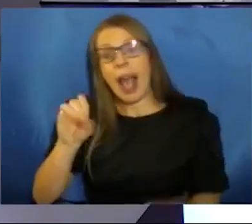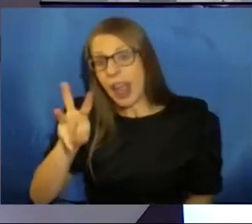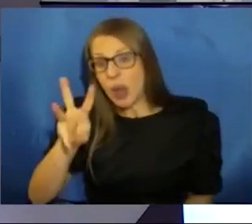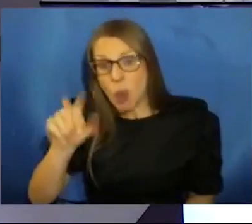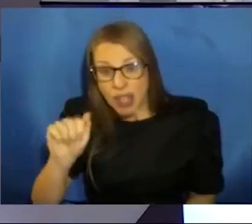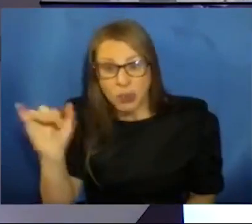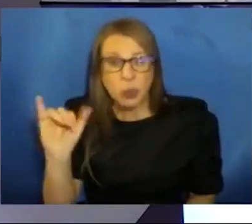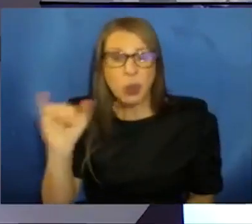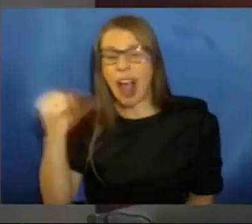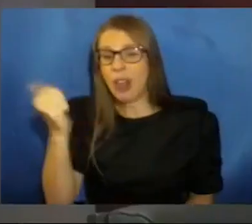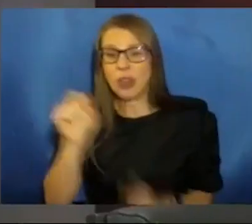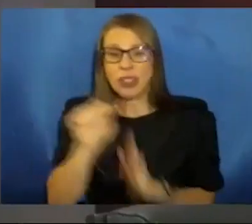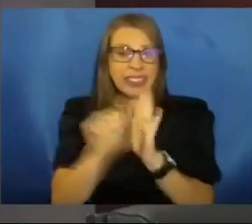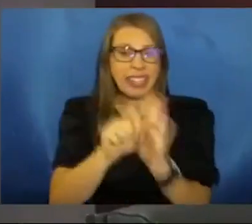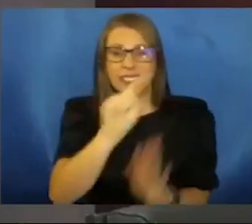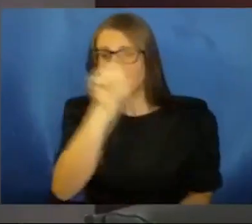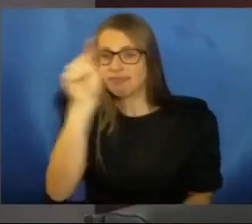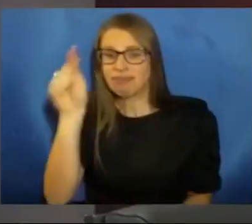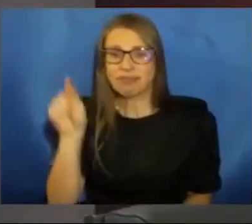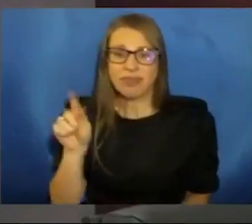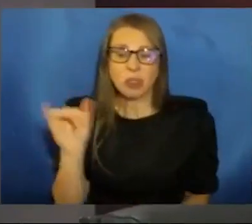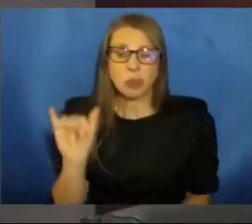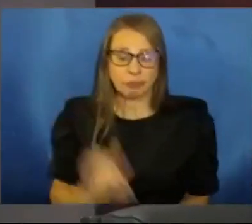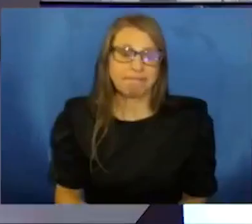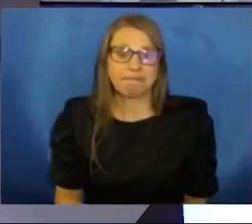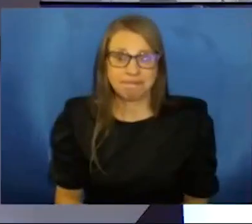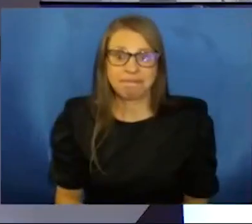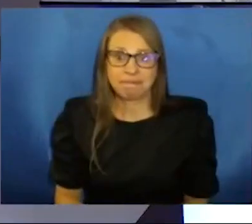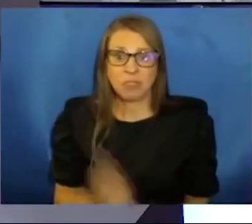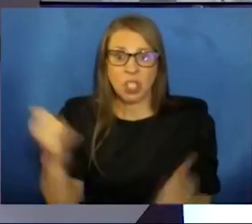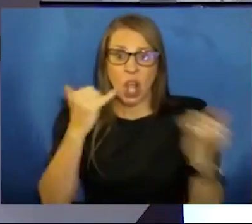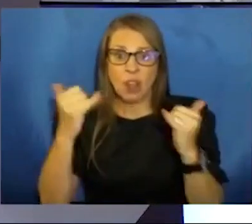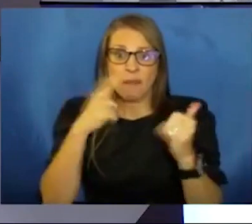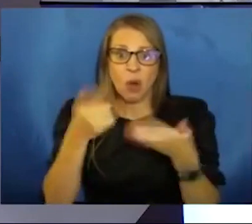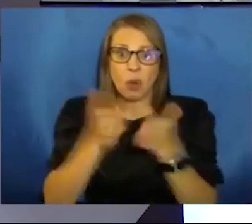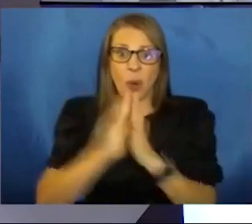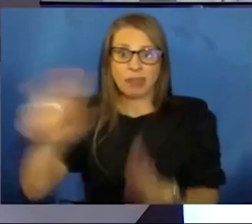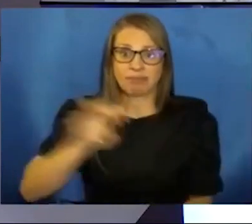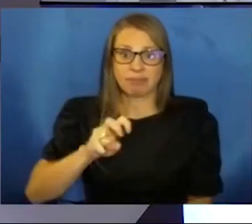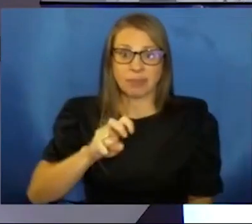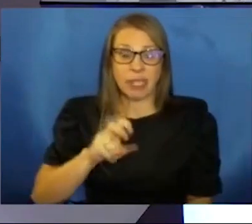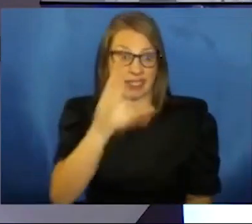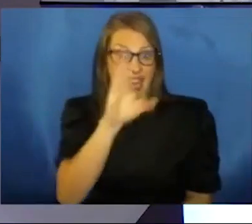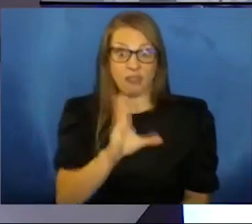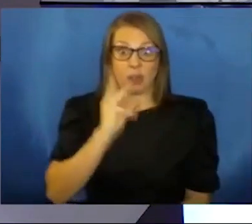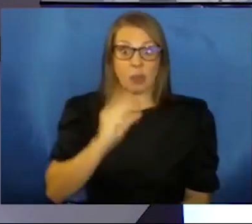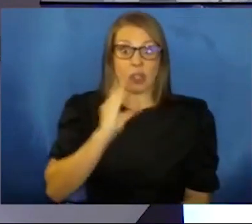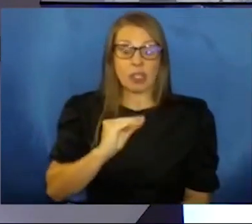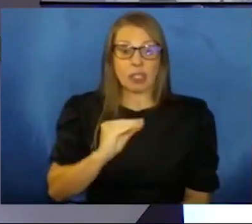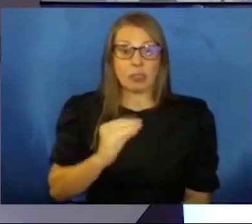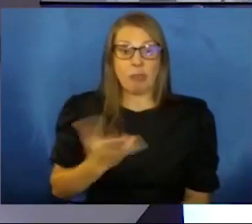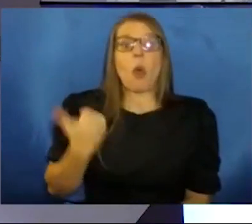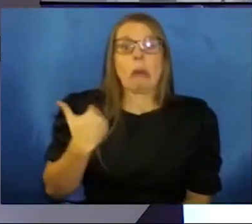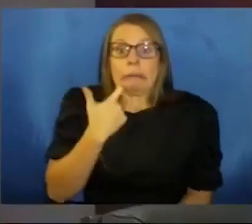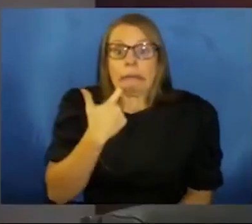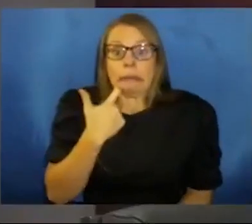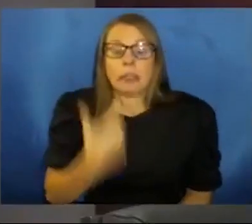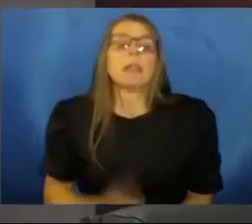gotten requests from New Mexico, Oklahoma, Texas, South Texas, Louisiana, Mississippi, and